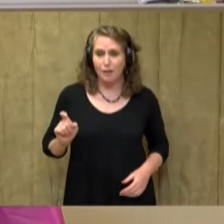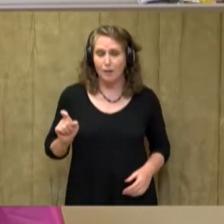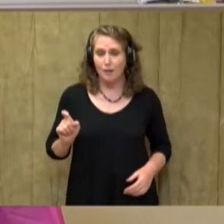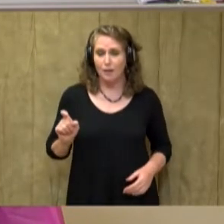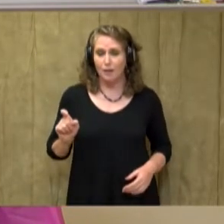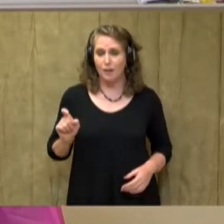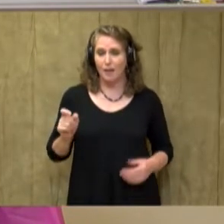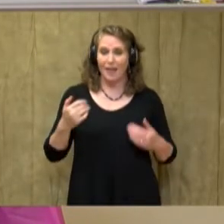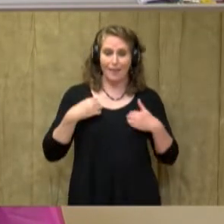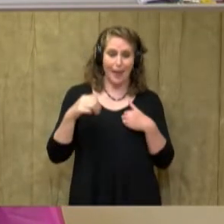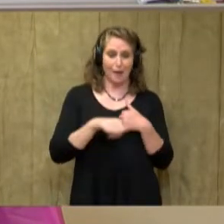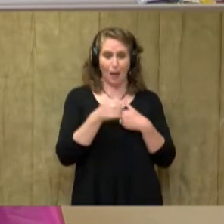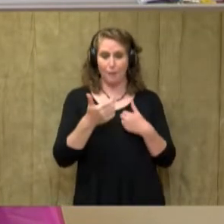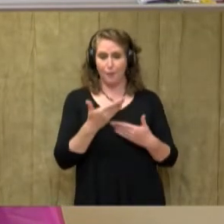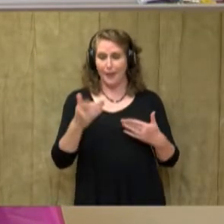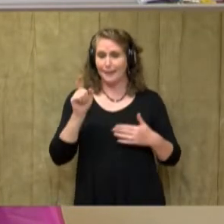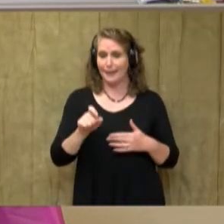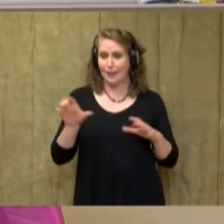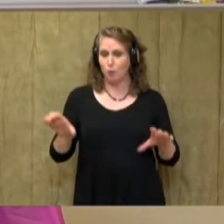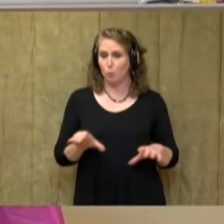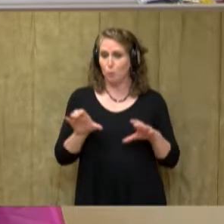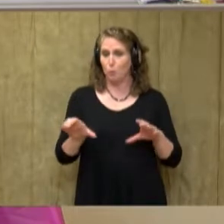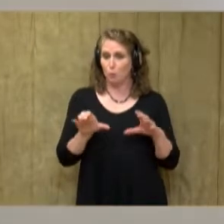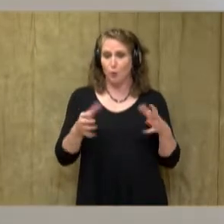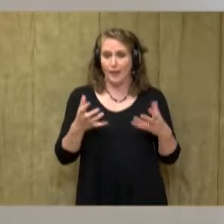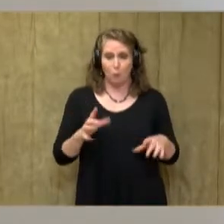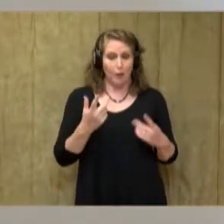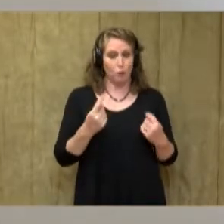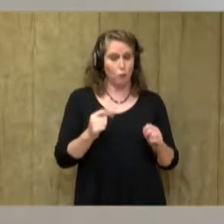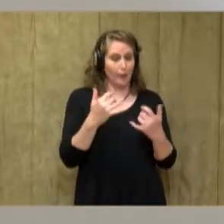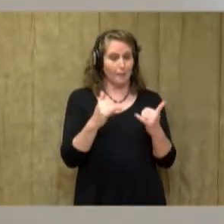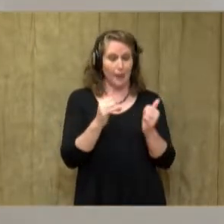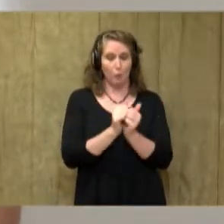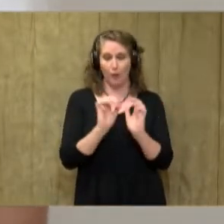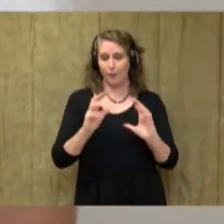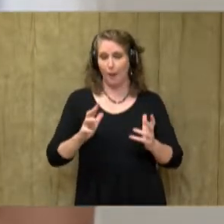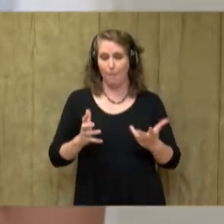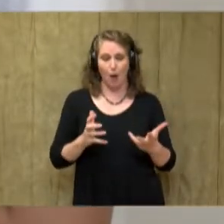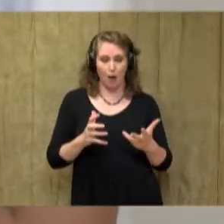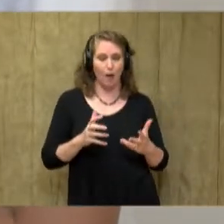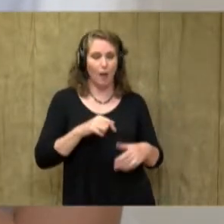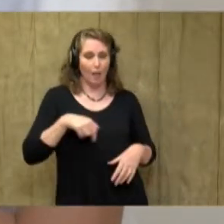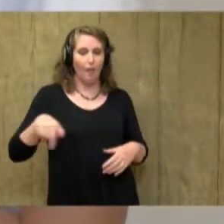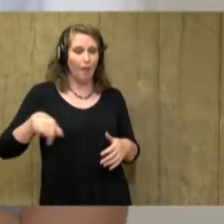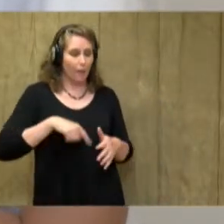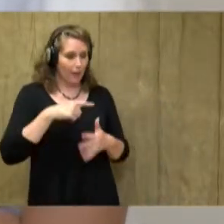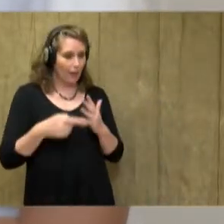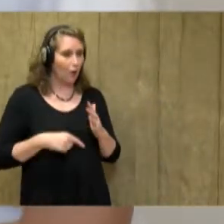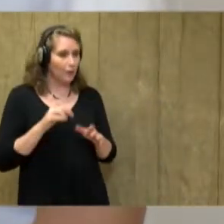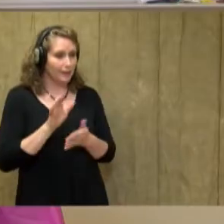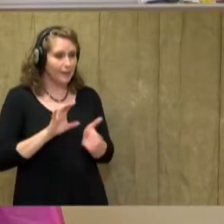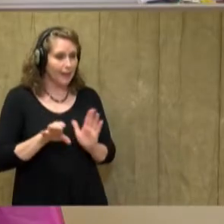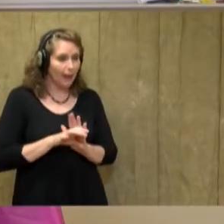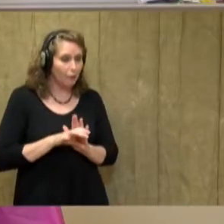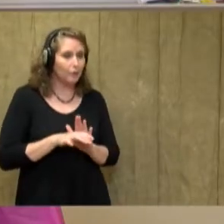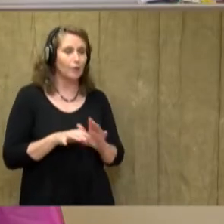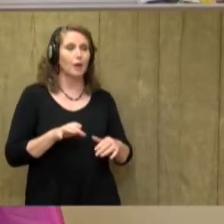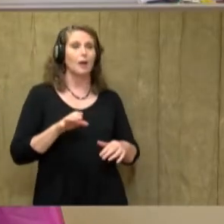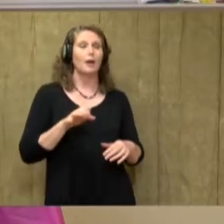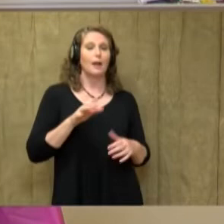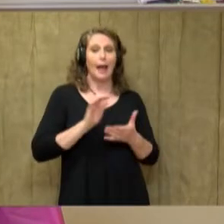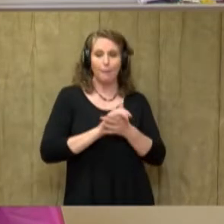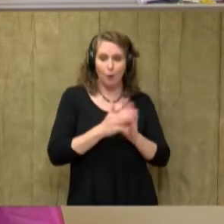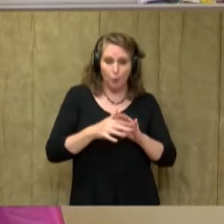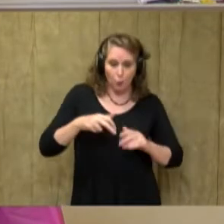They had other things to do. Yeah. They didn't want to try to play with the ball. They were busy, right? Hamburger was walking his dog.